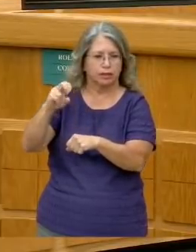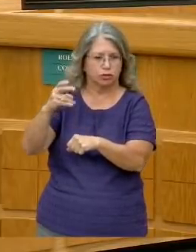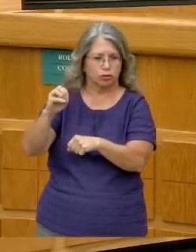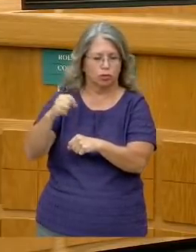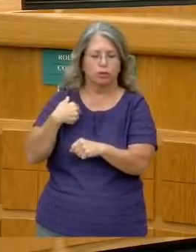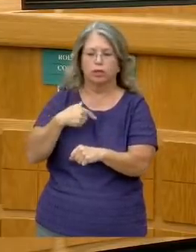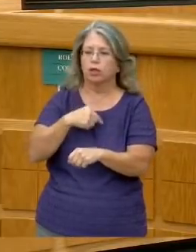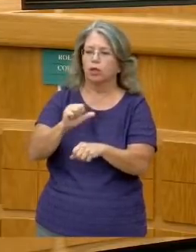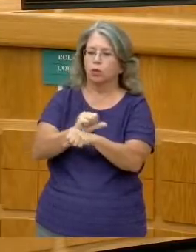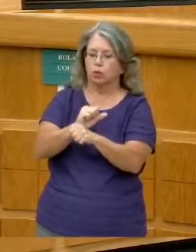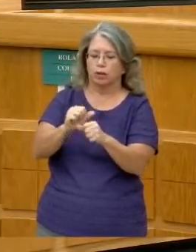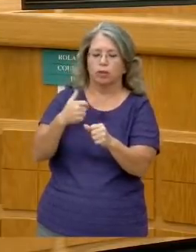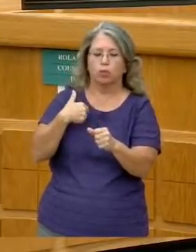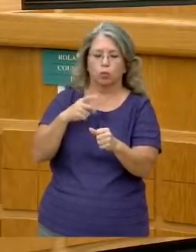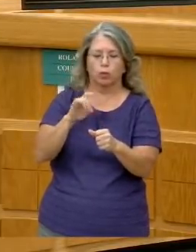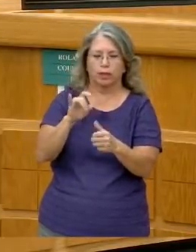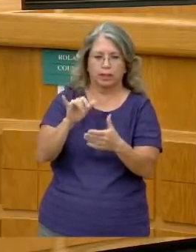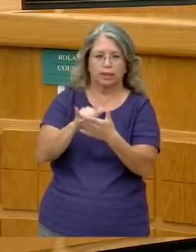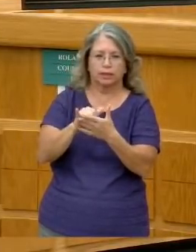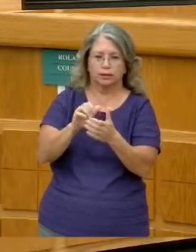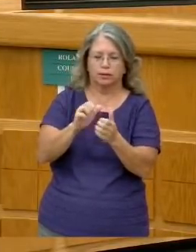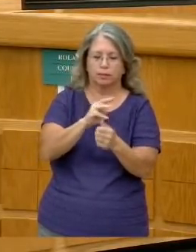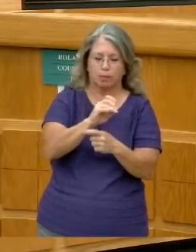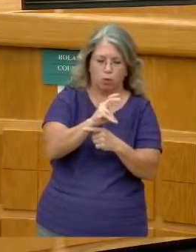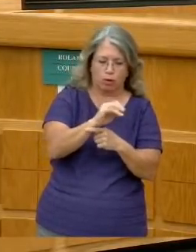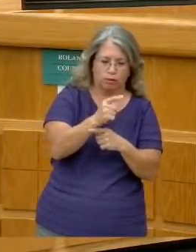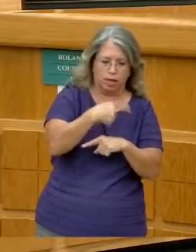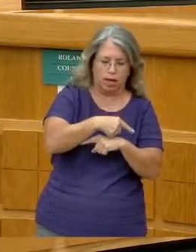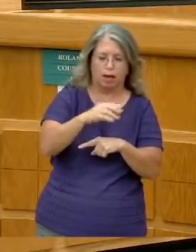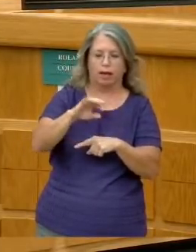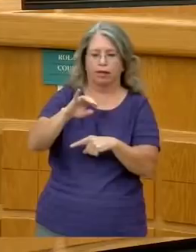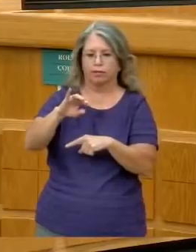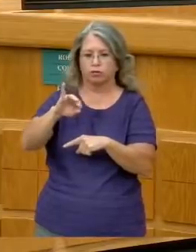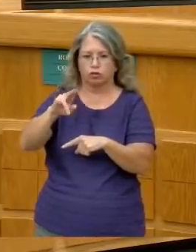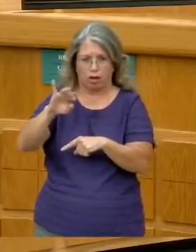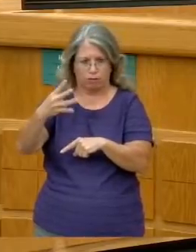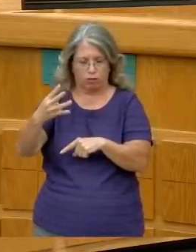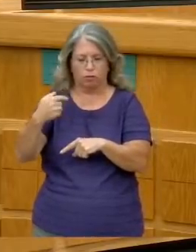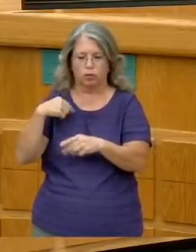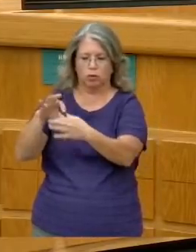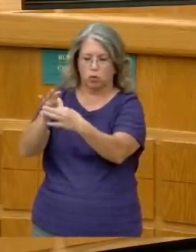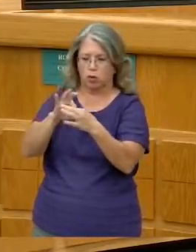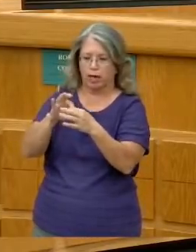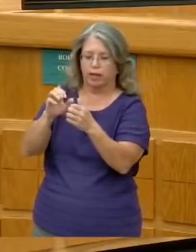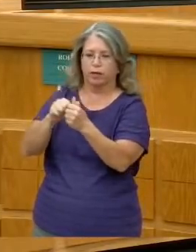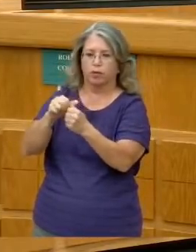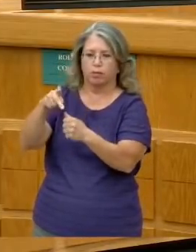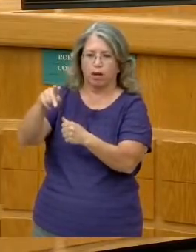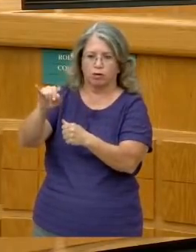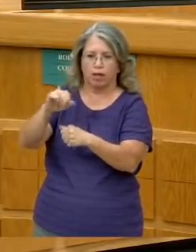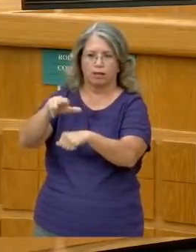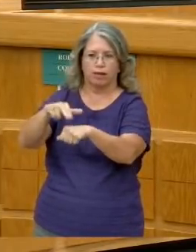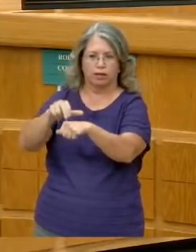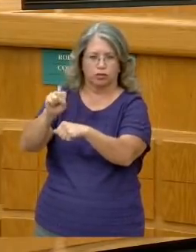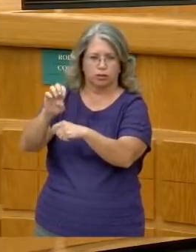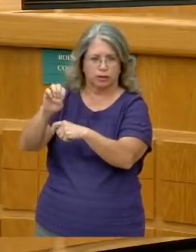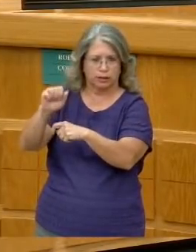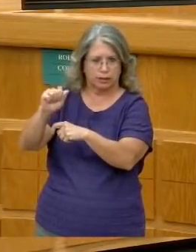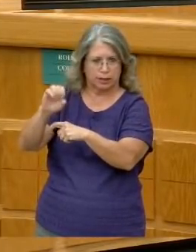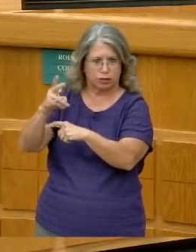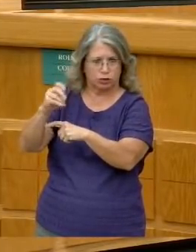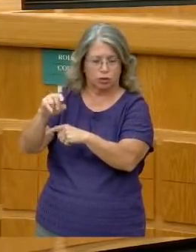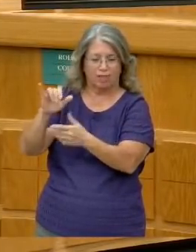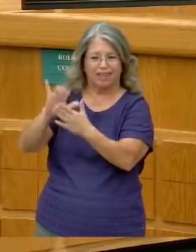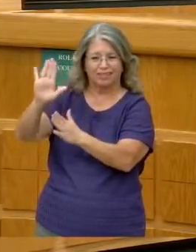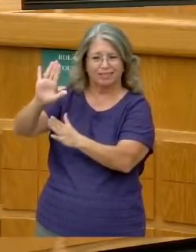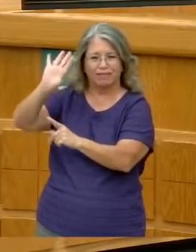Day and 4th of July, where we coordinated with the Padre Island National Seashore. That's a federal beach, and we've put a